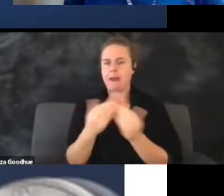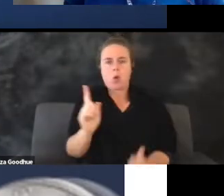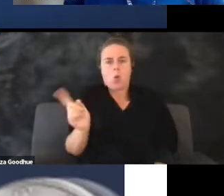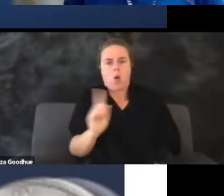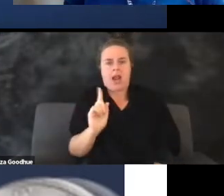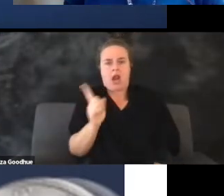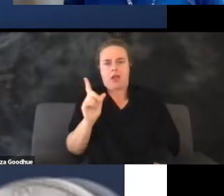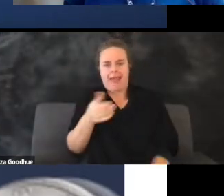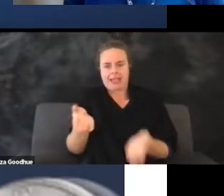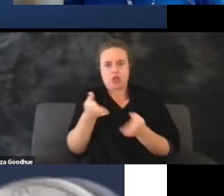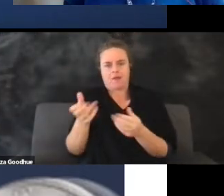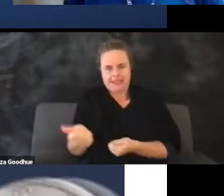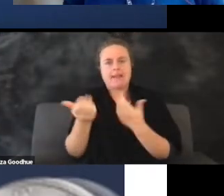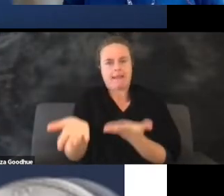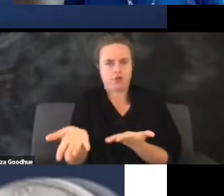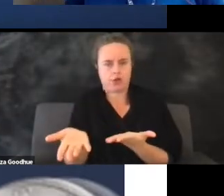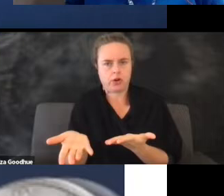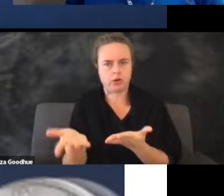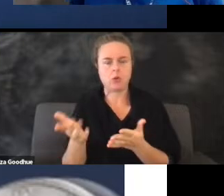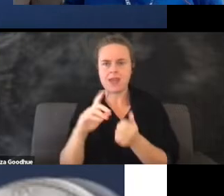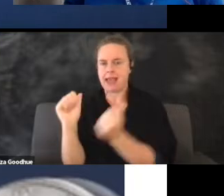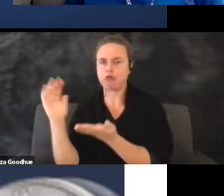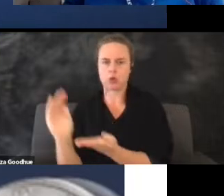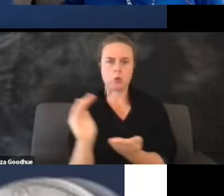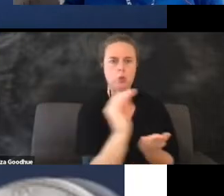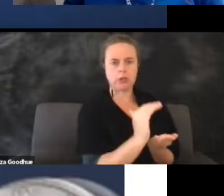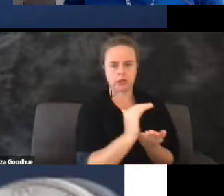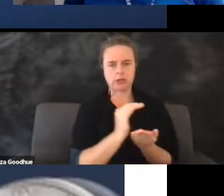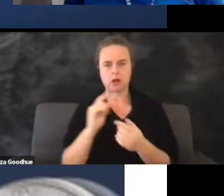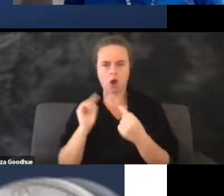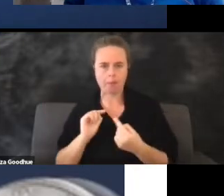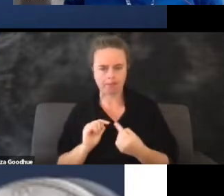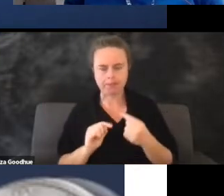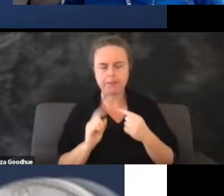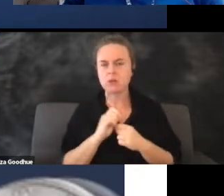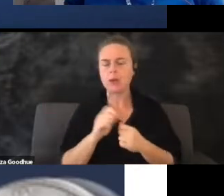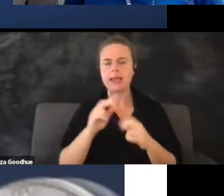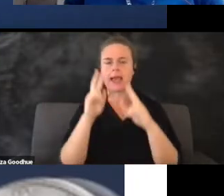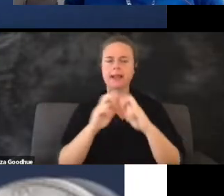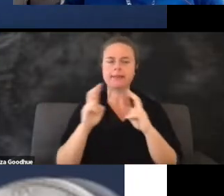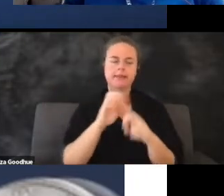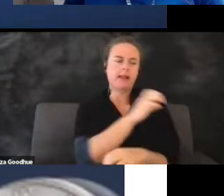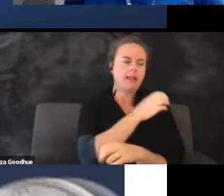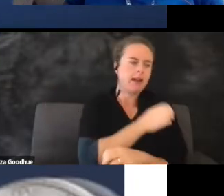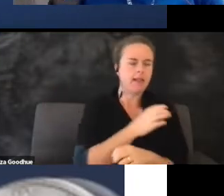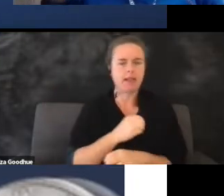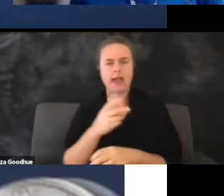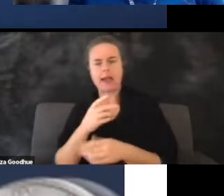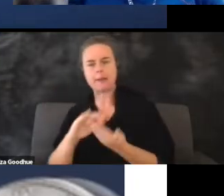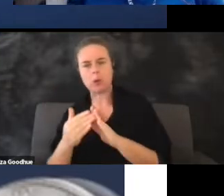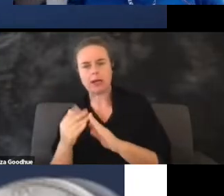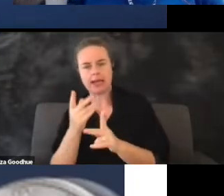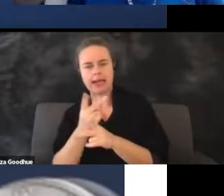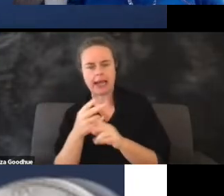we are in. Today, we'll be looking at the linkages between that clinical and community care. How do we support and understand